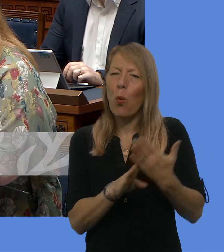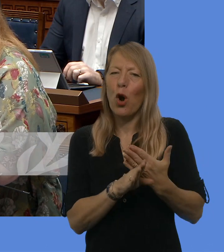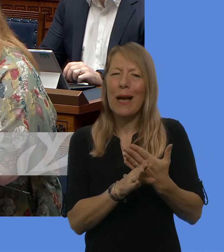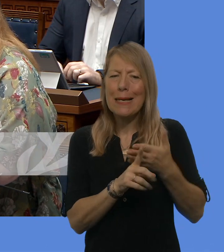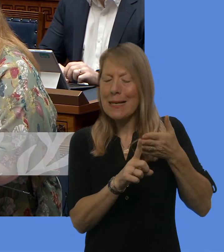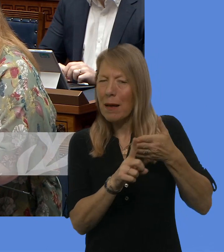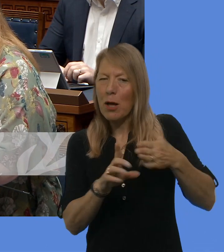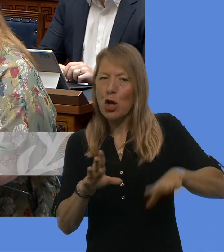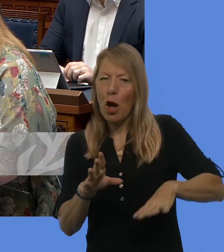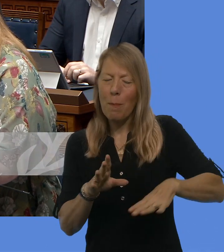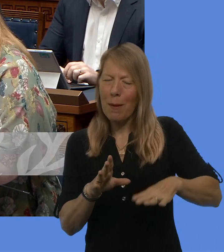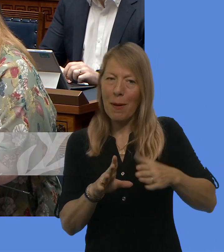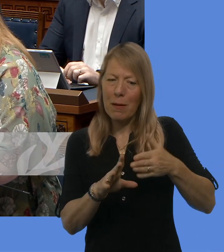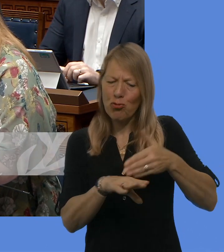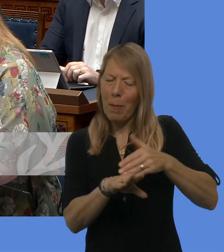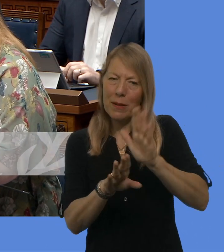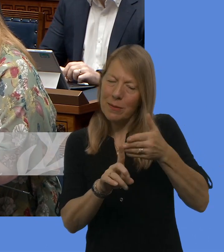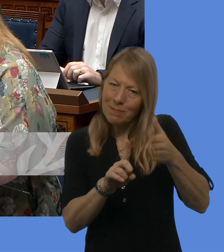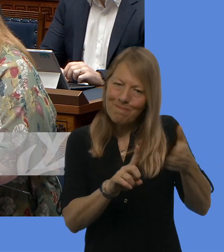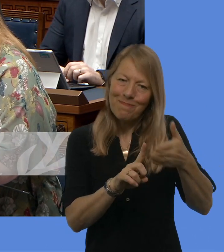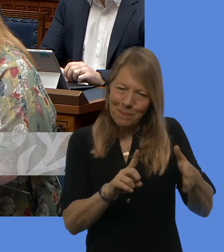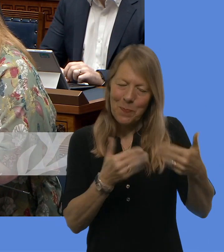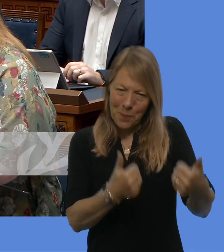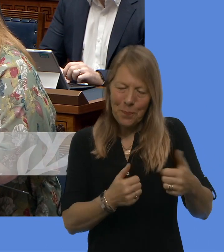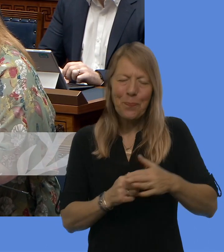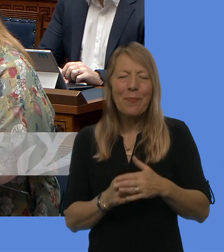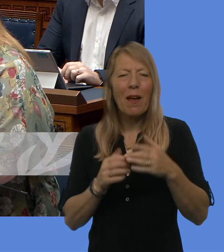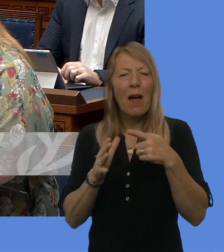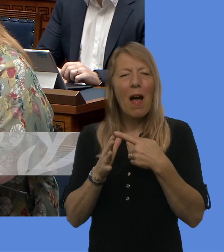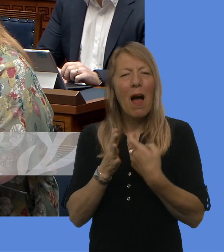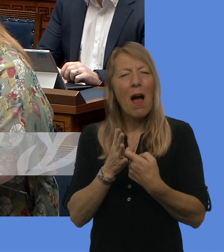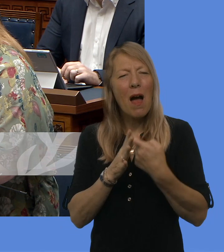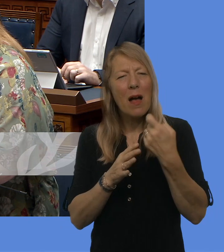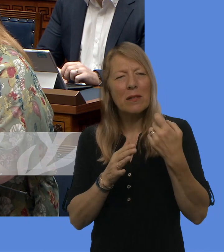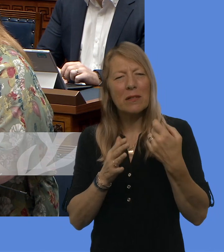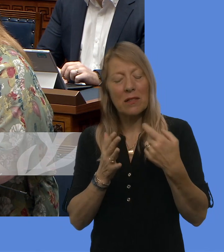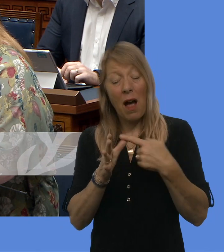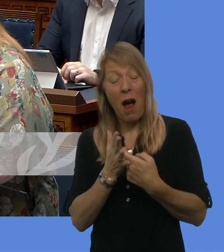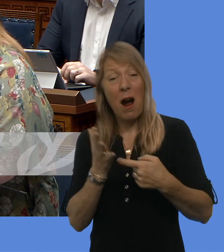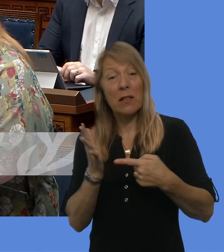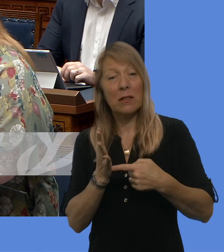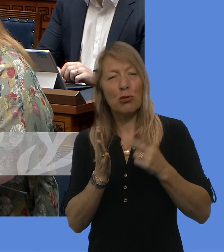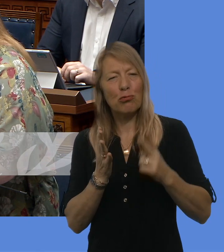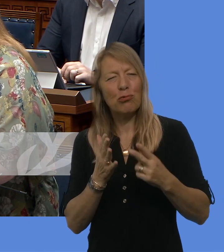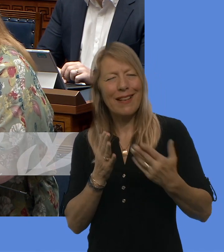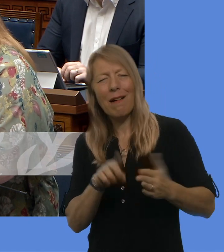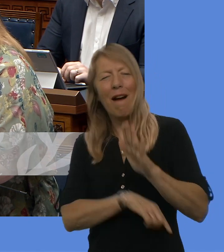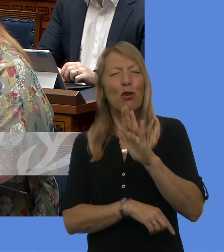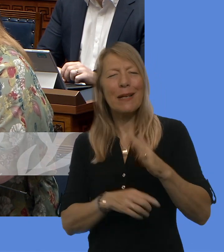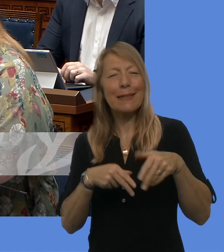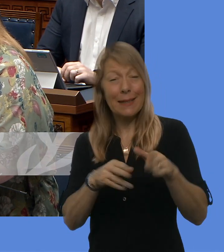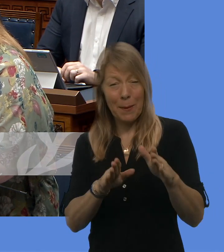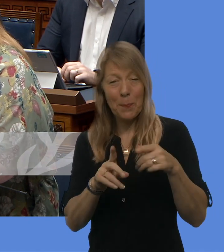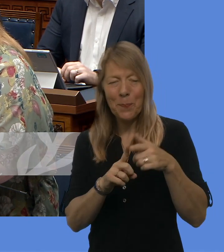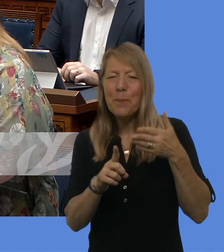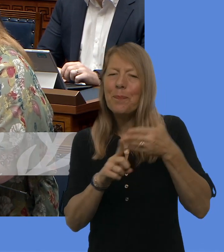young people. The ARCS recovery scheme is also used to invest in community-based organisations who